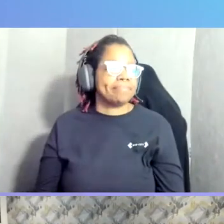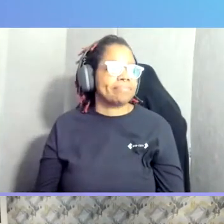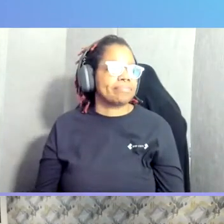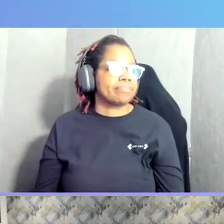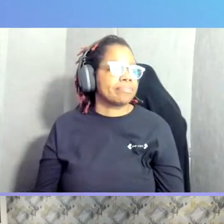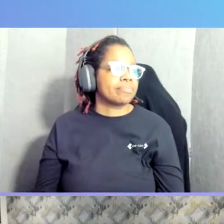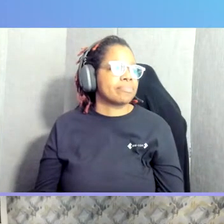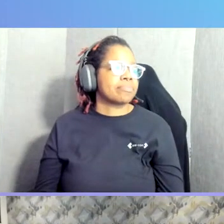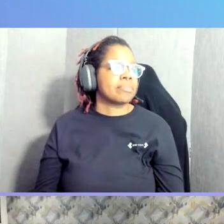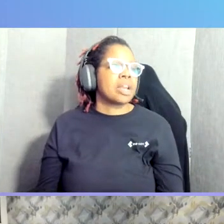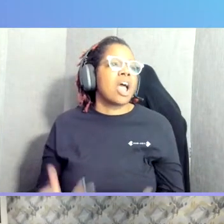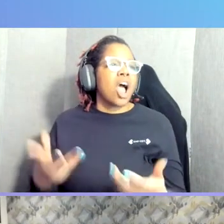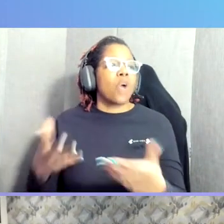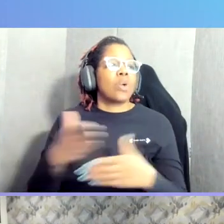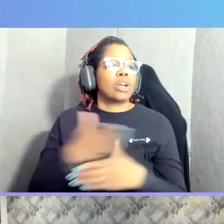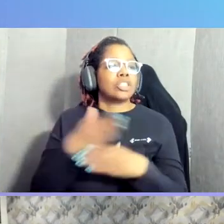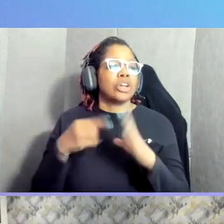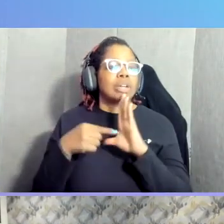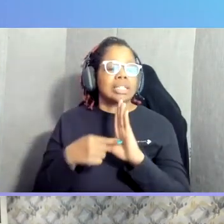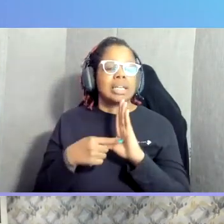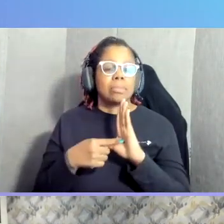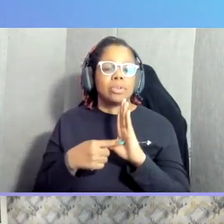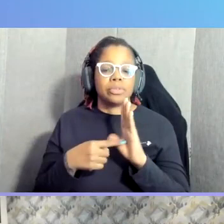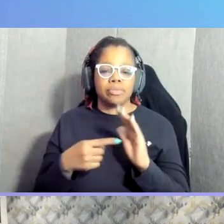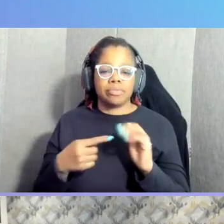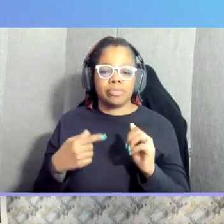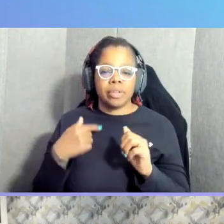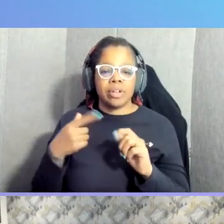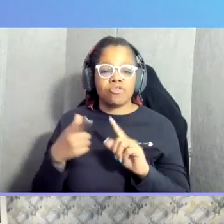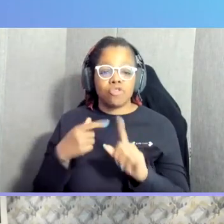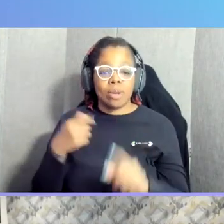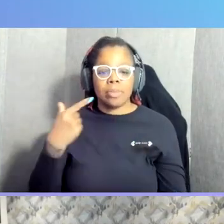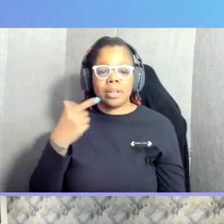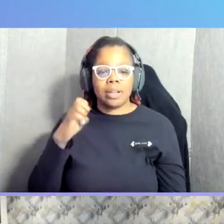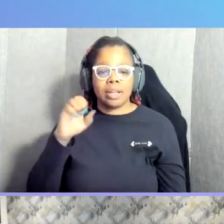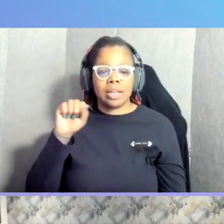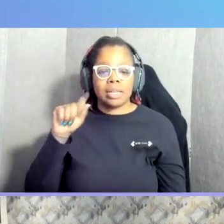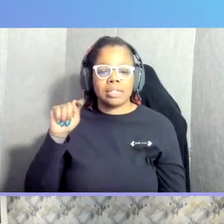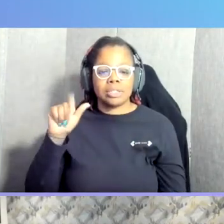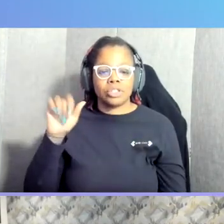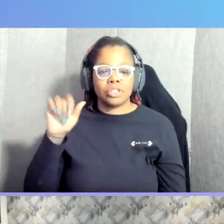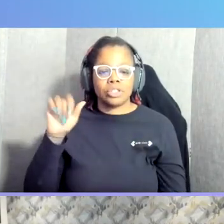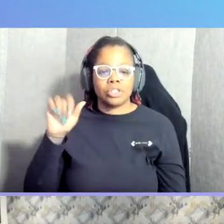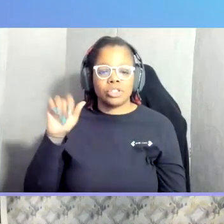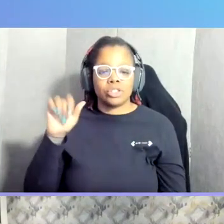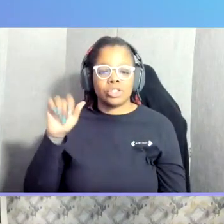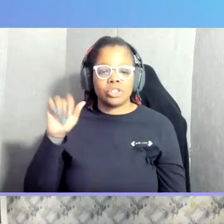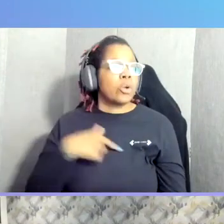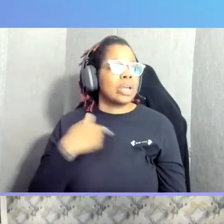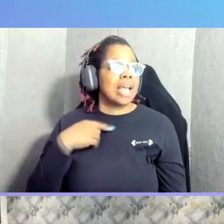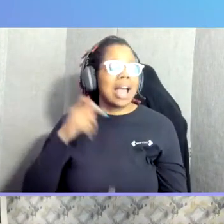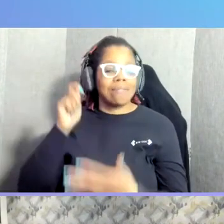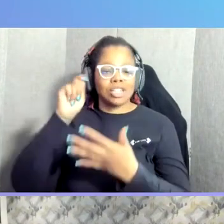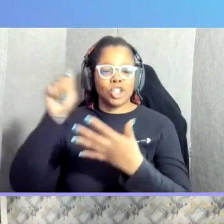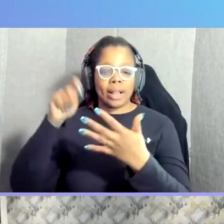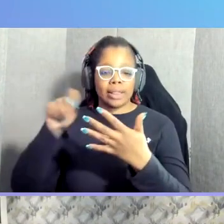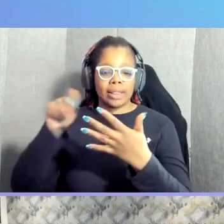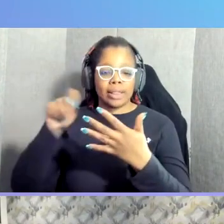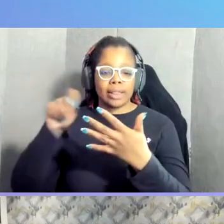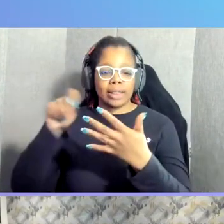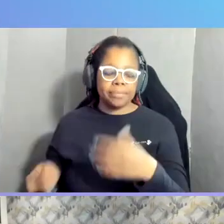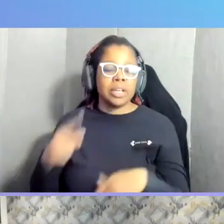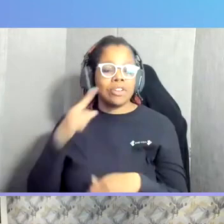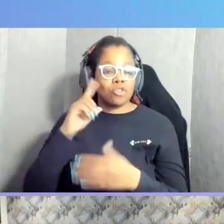I wanted to share an example that we have on Gestalt. On Gestalt, we have a checklist